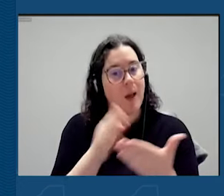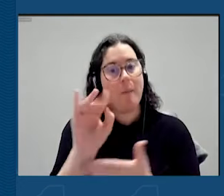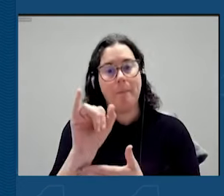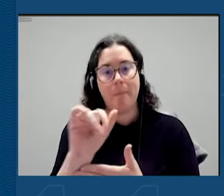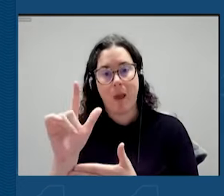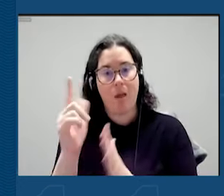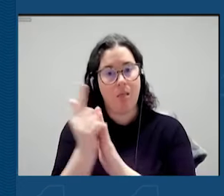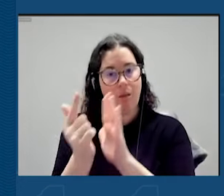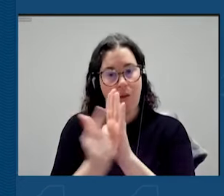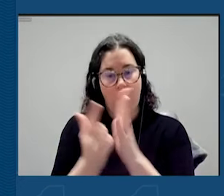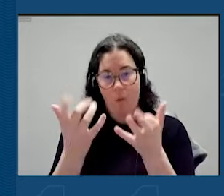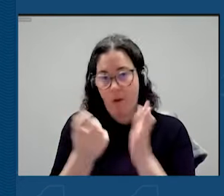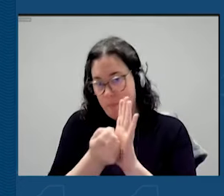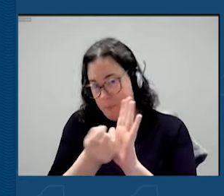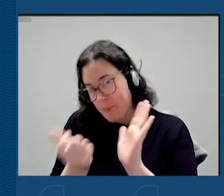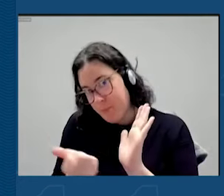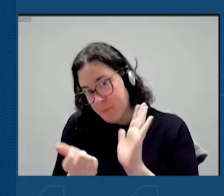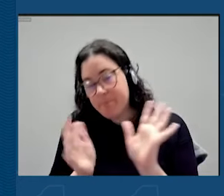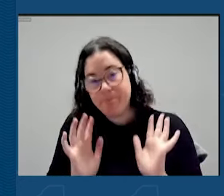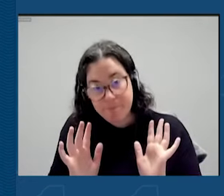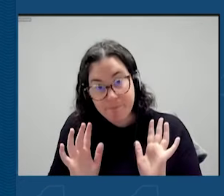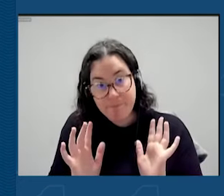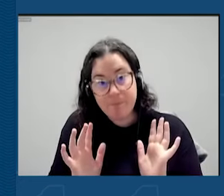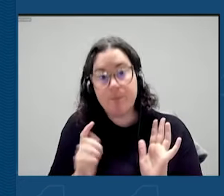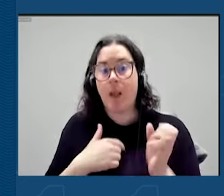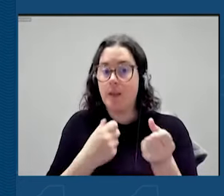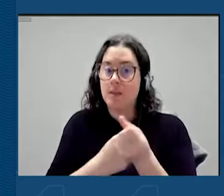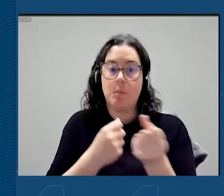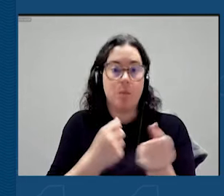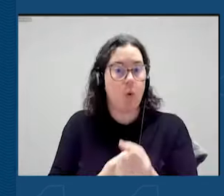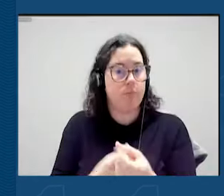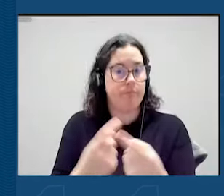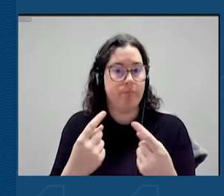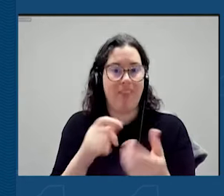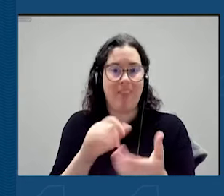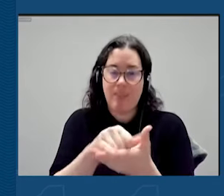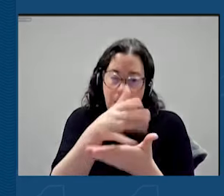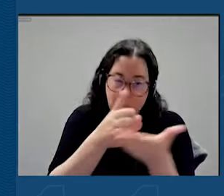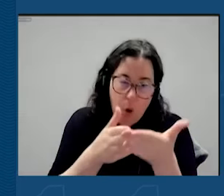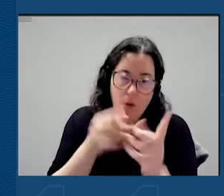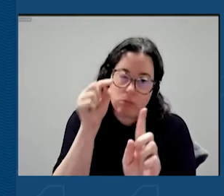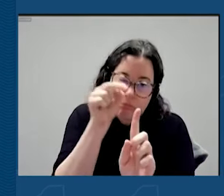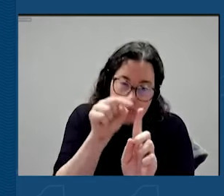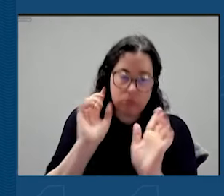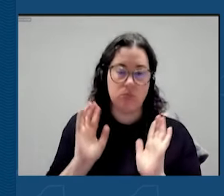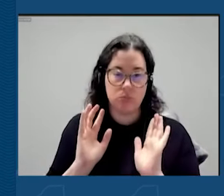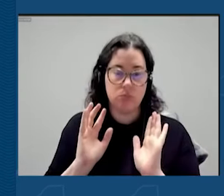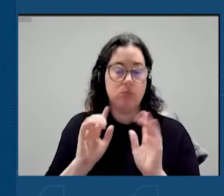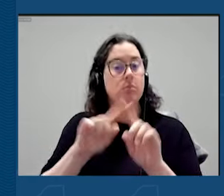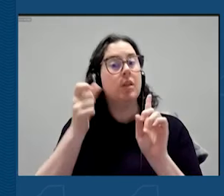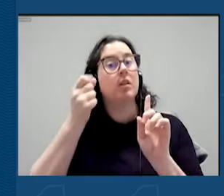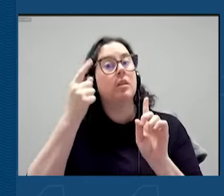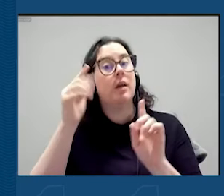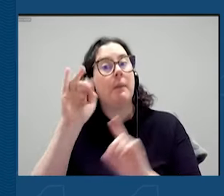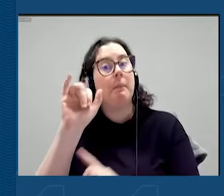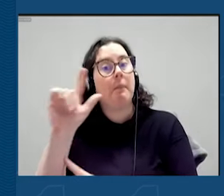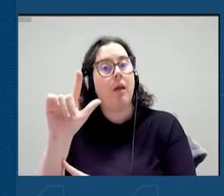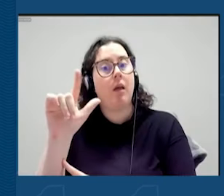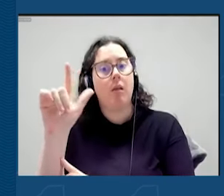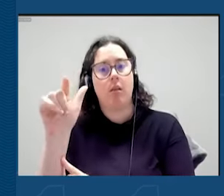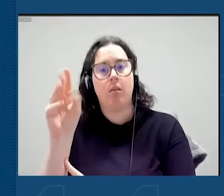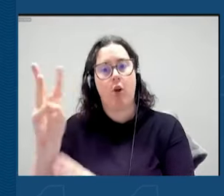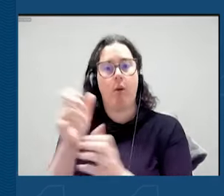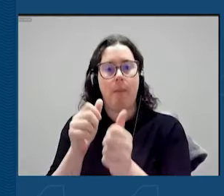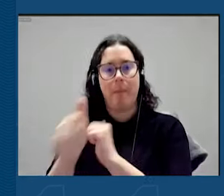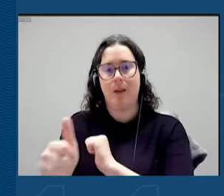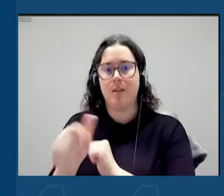Now, that was something I supported, that element of it. But since the bail laws were passed in 2019,